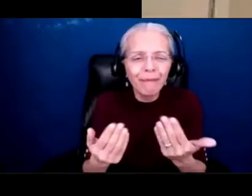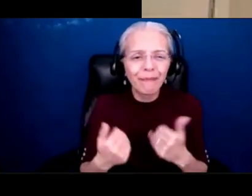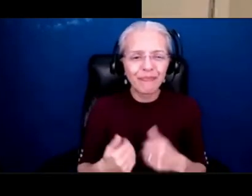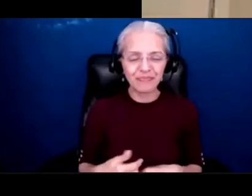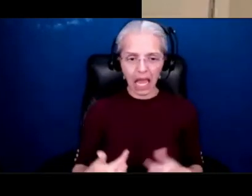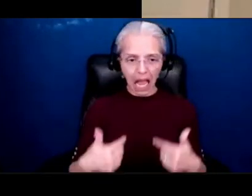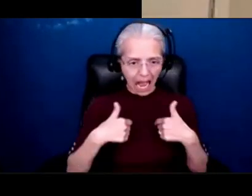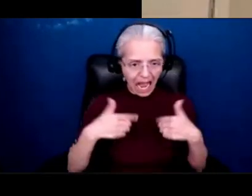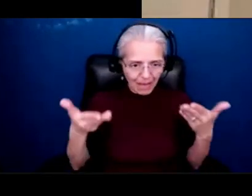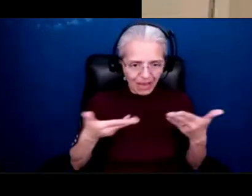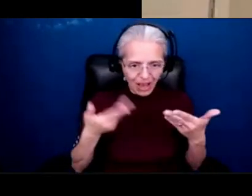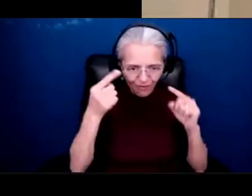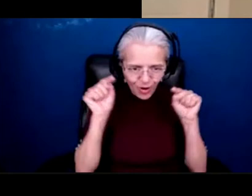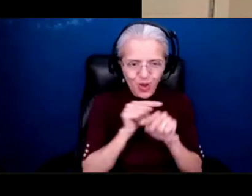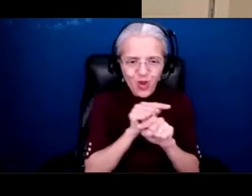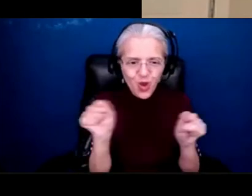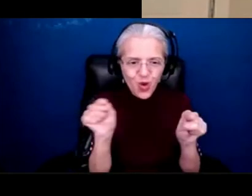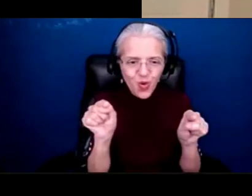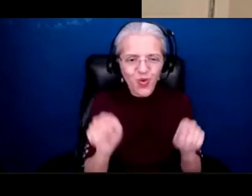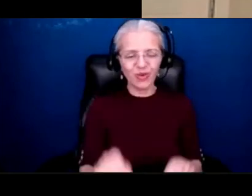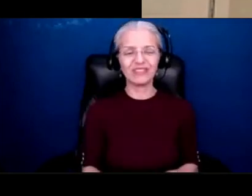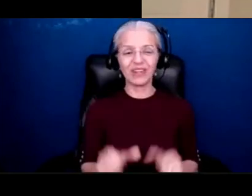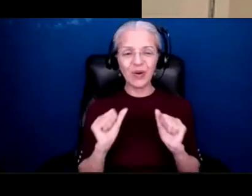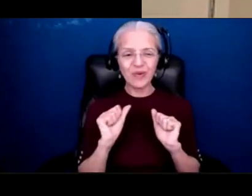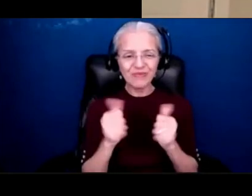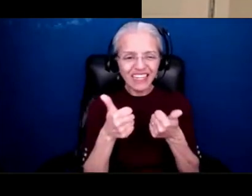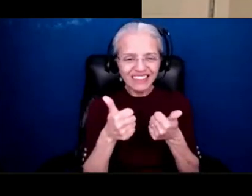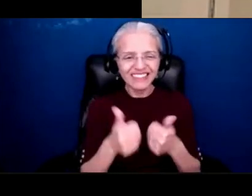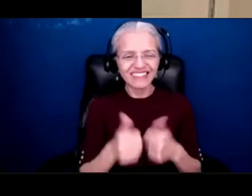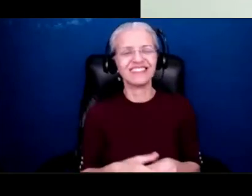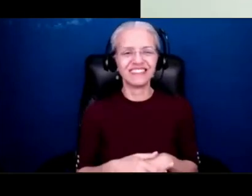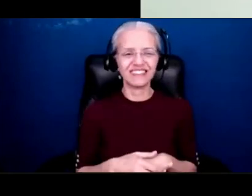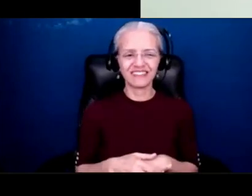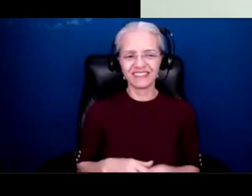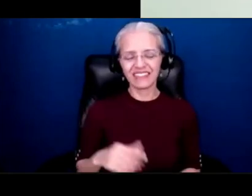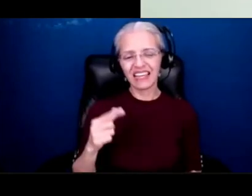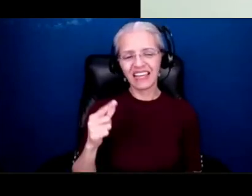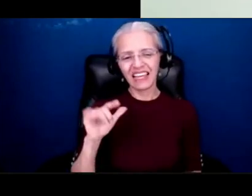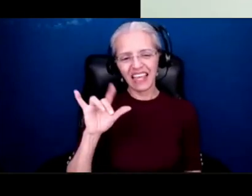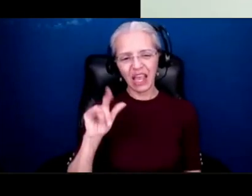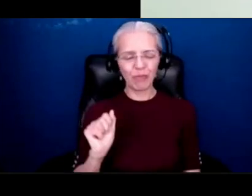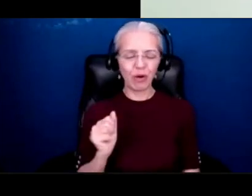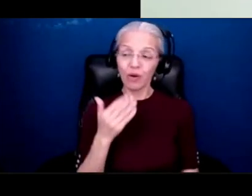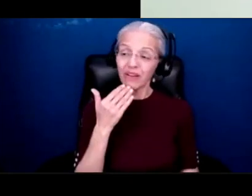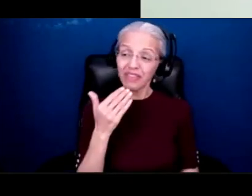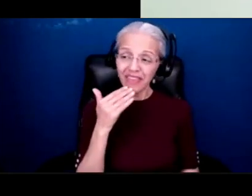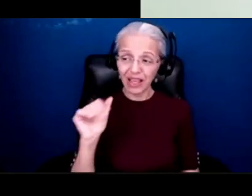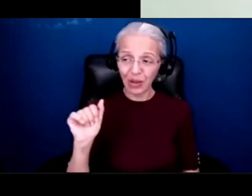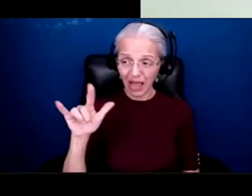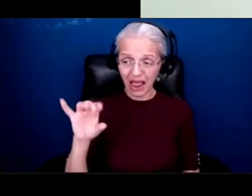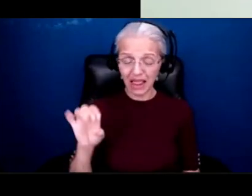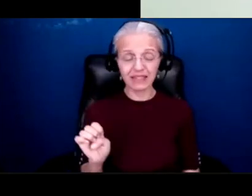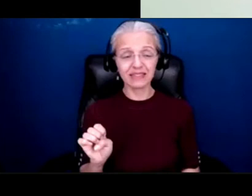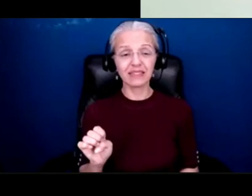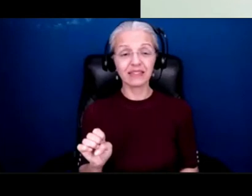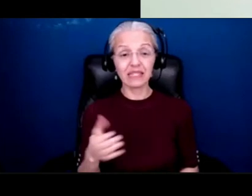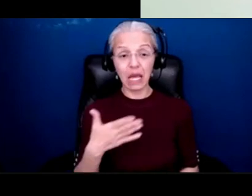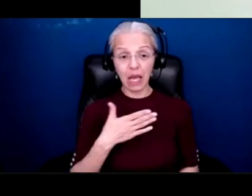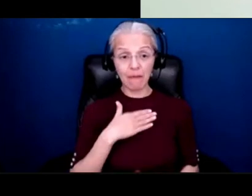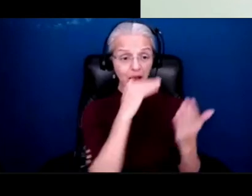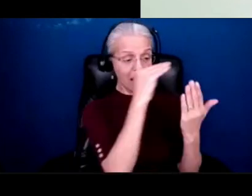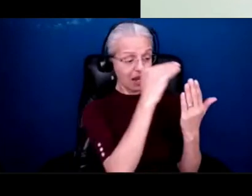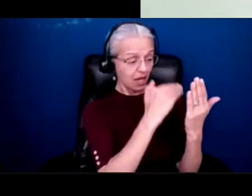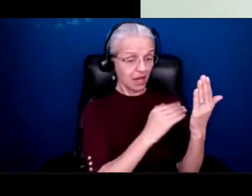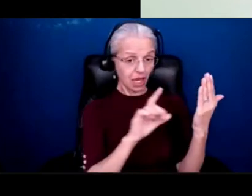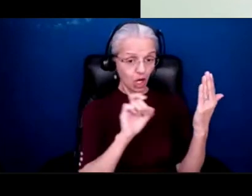So, I am here for you, okay? Thank you so much, Alice. I do want to, my prepared questions, I want to